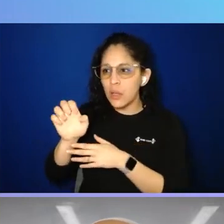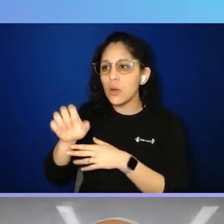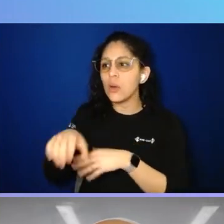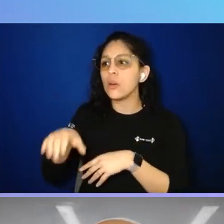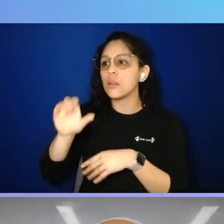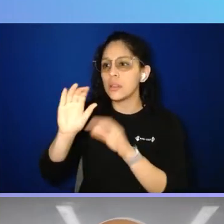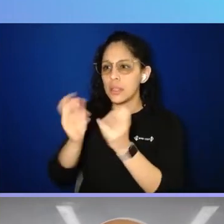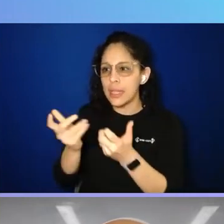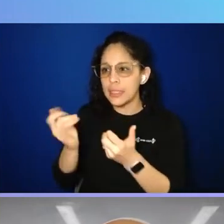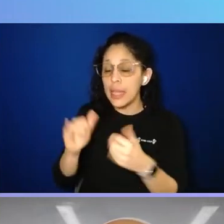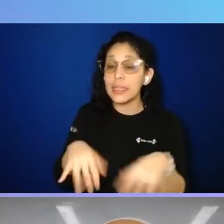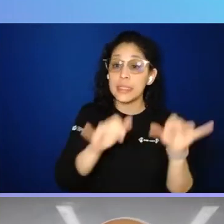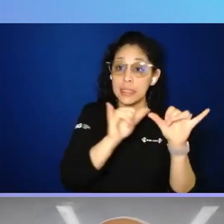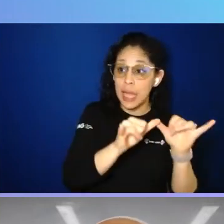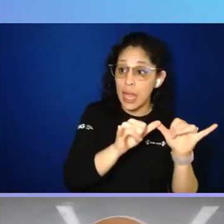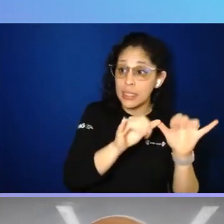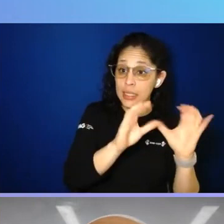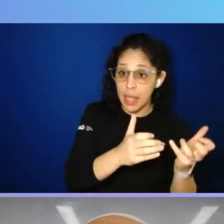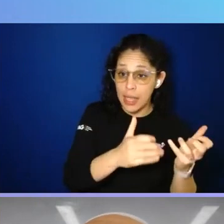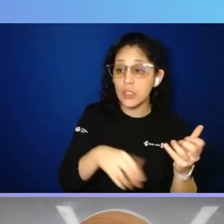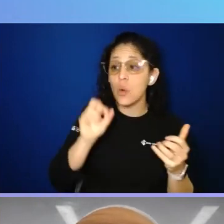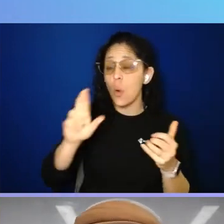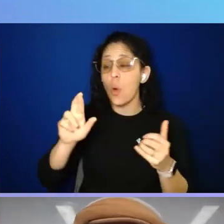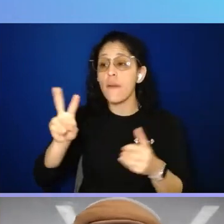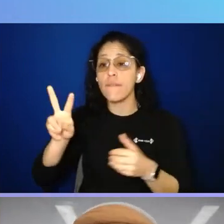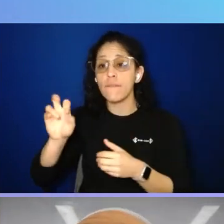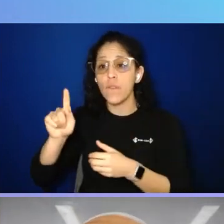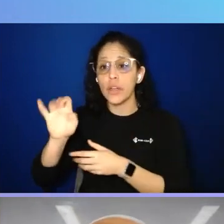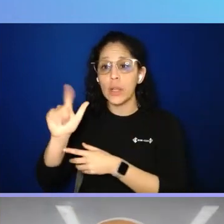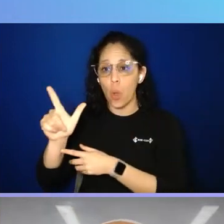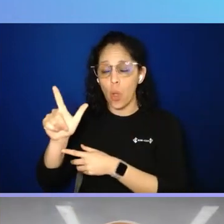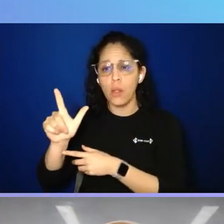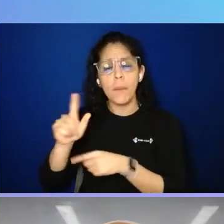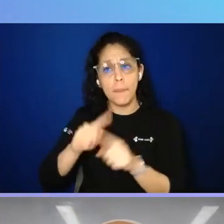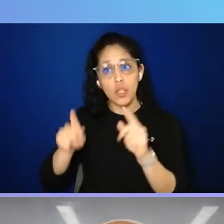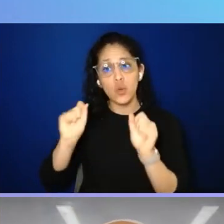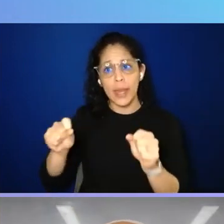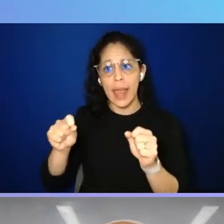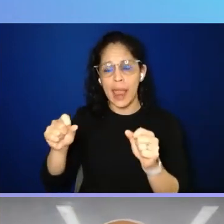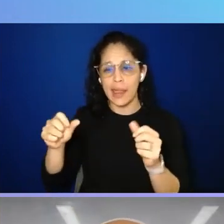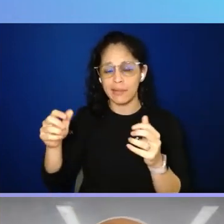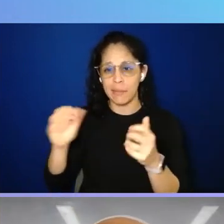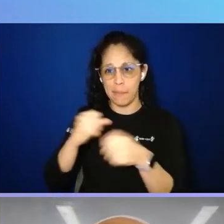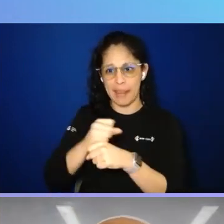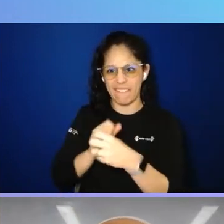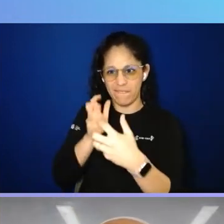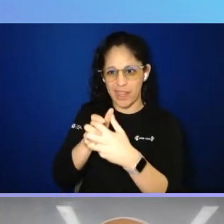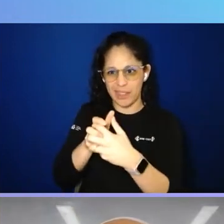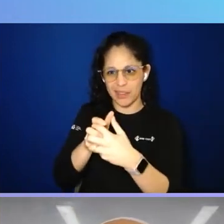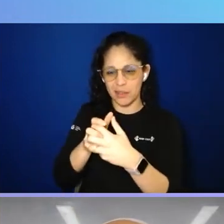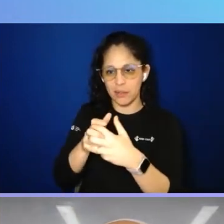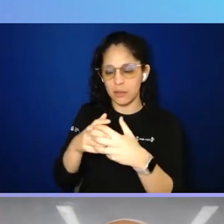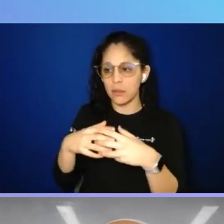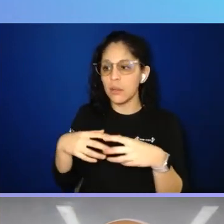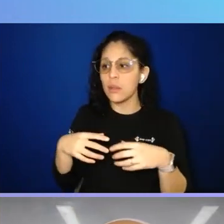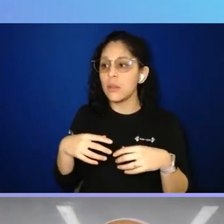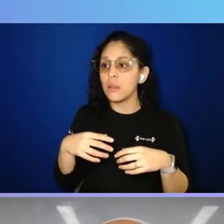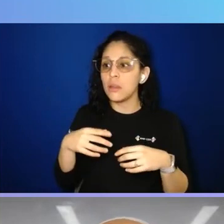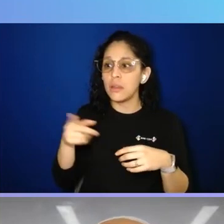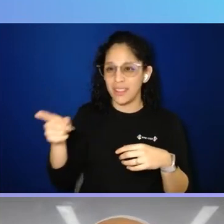class, and it can be compact or regular. And in the screen, I'm showing how, for example, for an